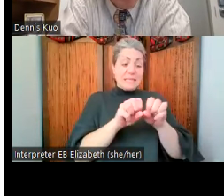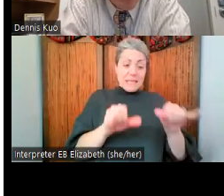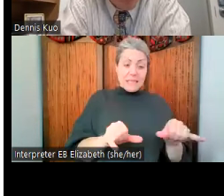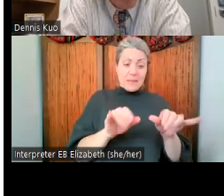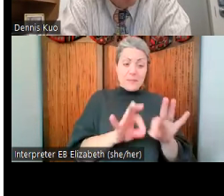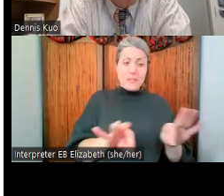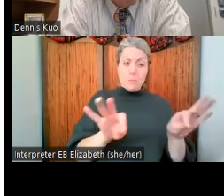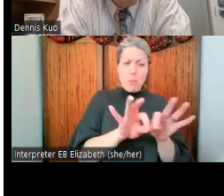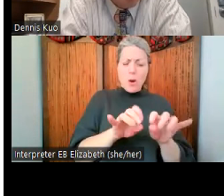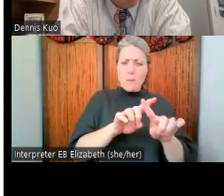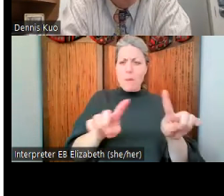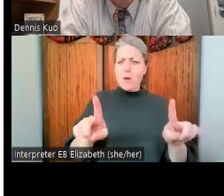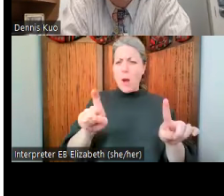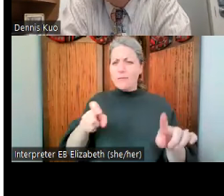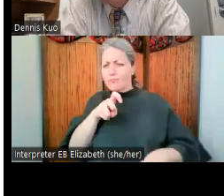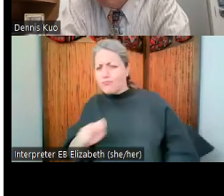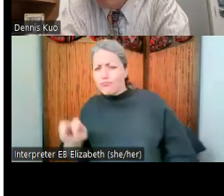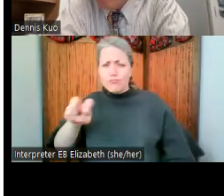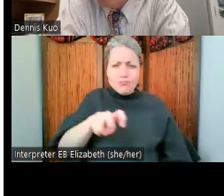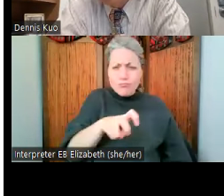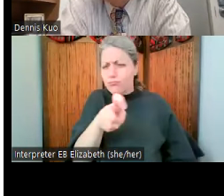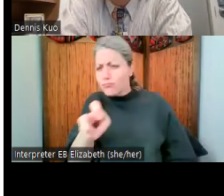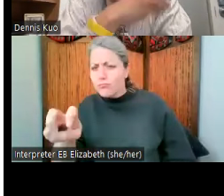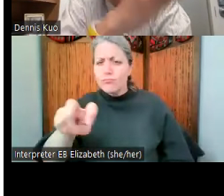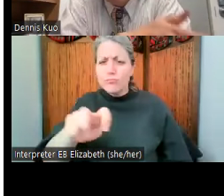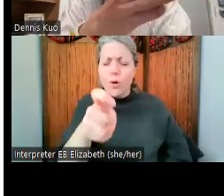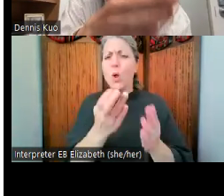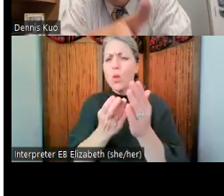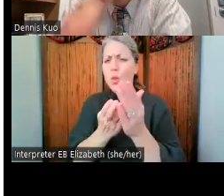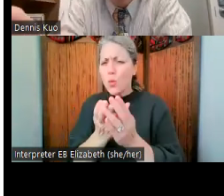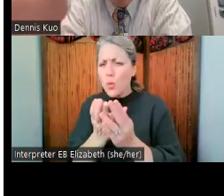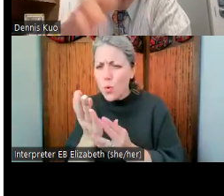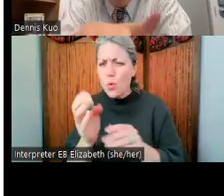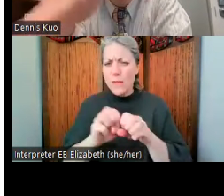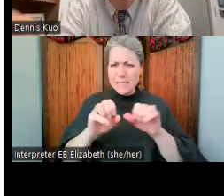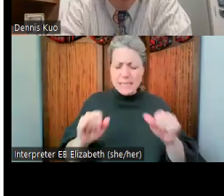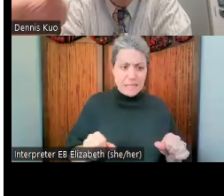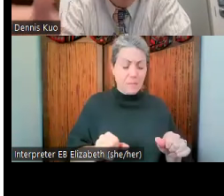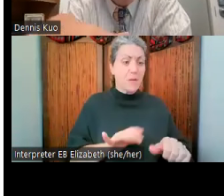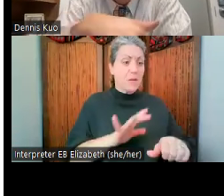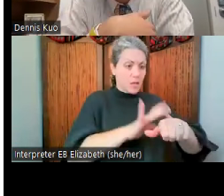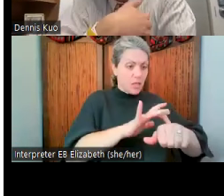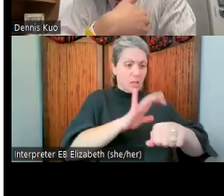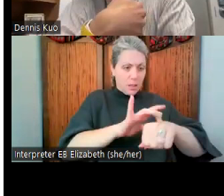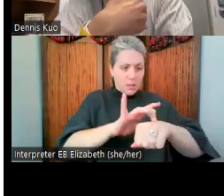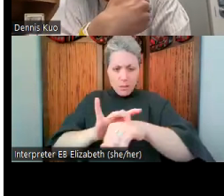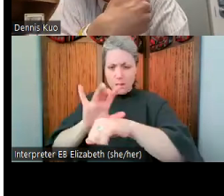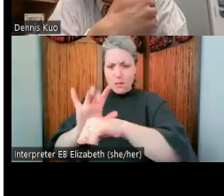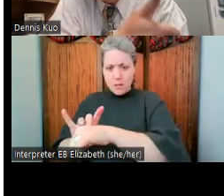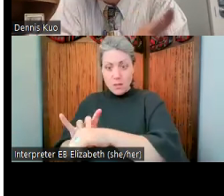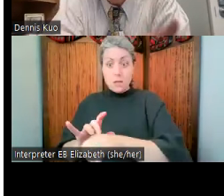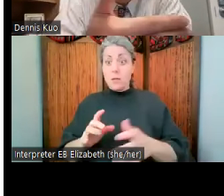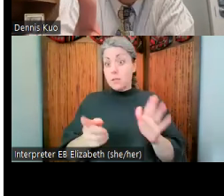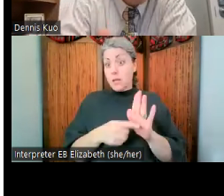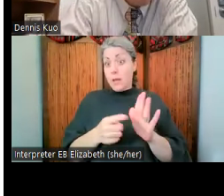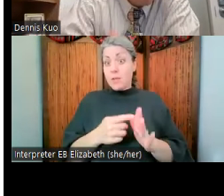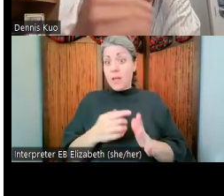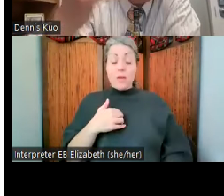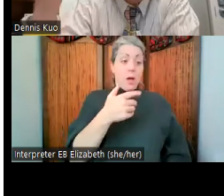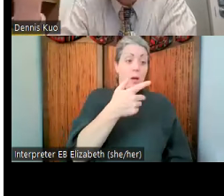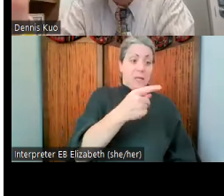it's longitudinal. You start in one place, you go through another place, you go from place to system to component to system. You may travel from primary care